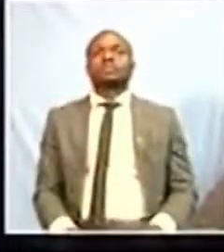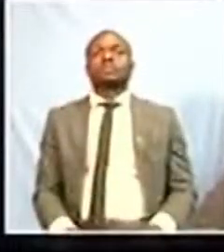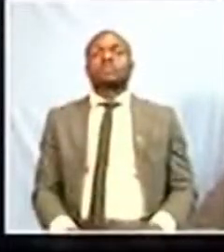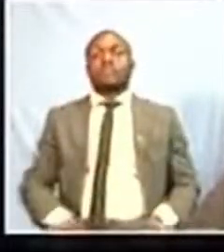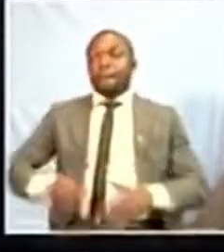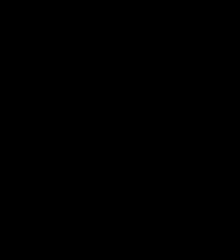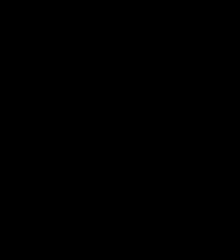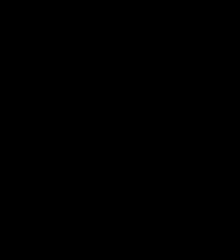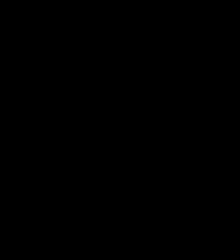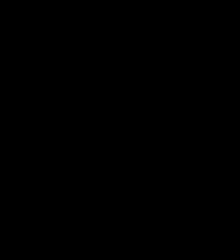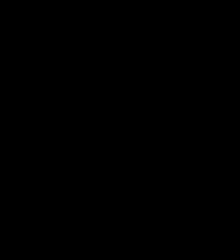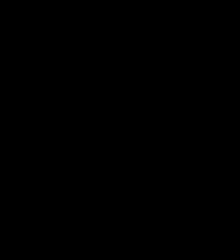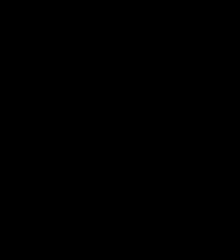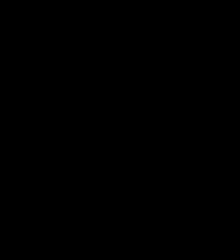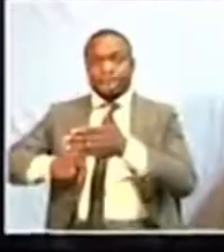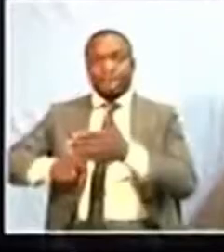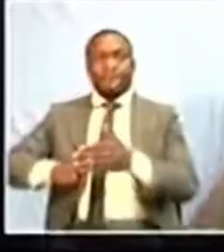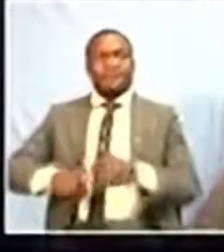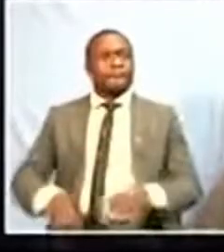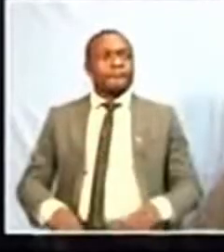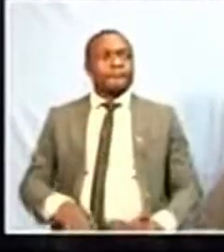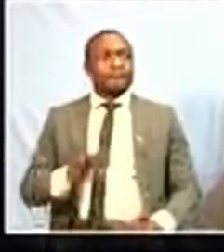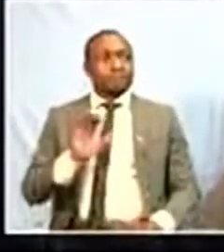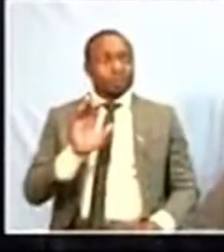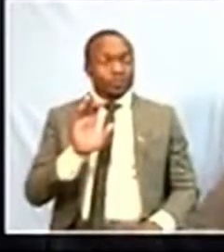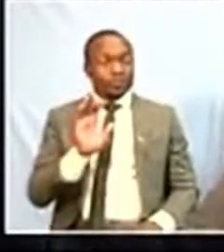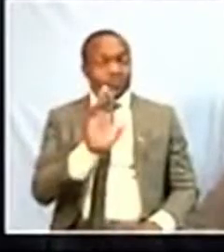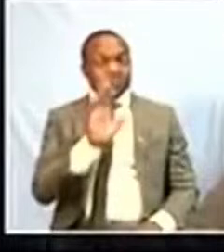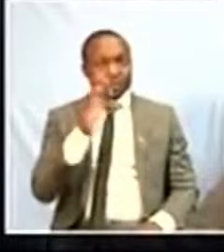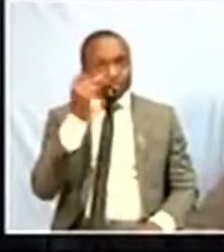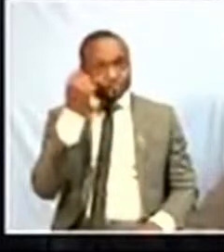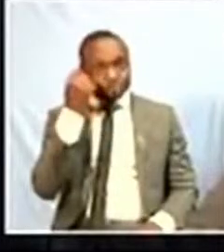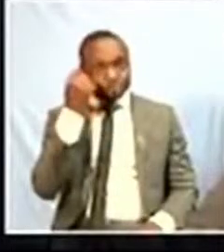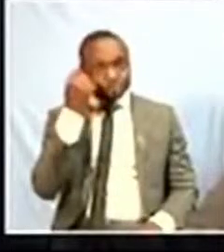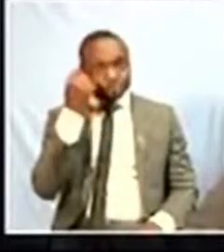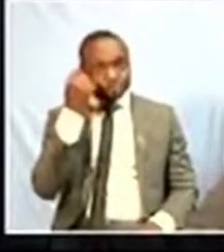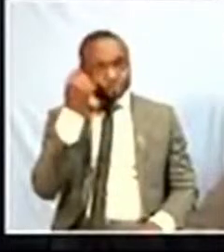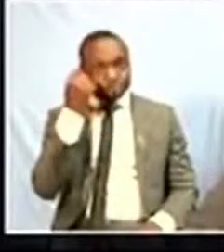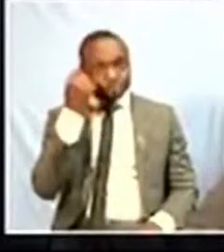cost to no perspective.